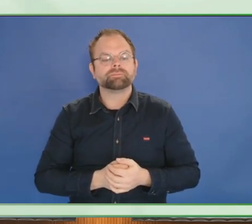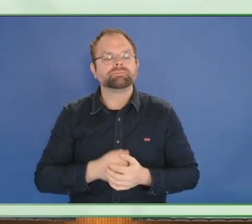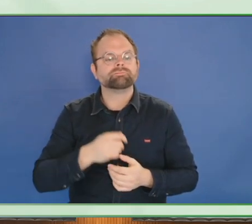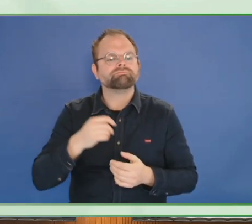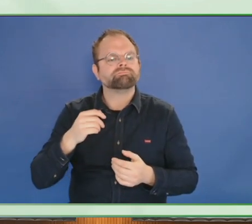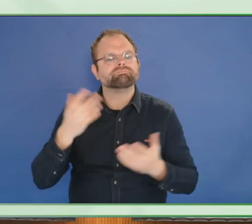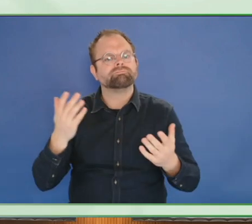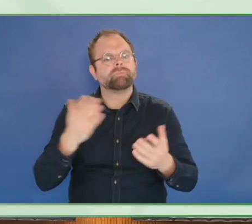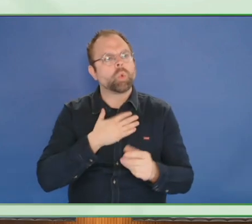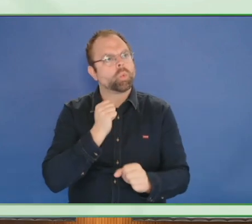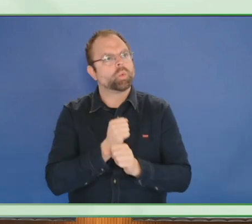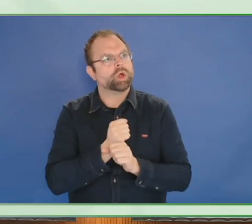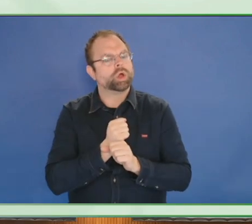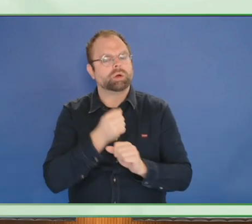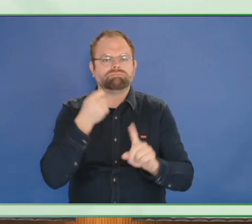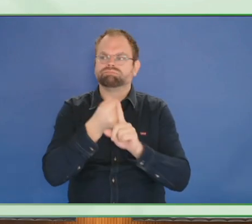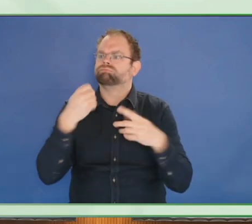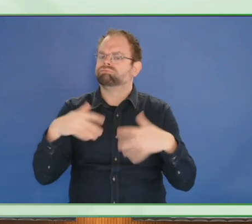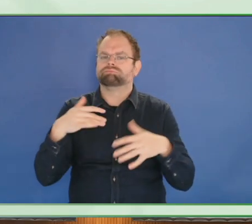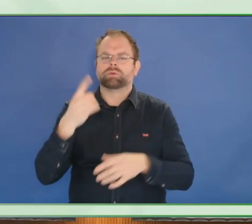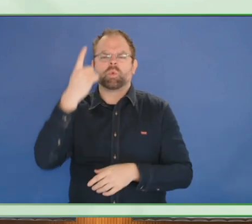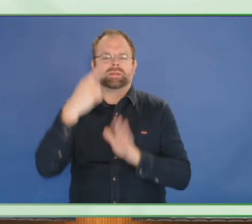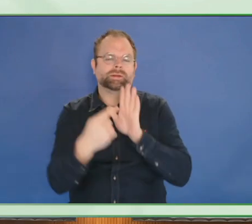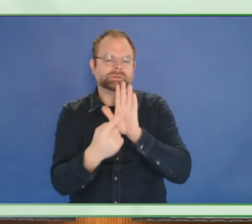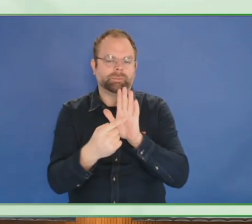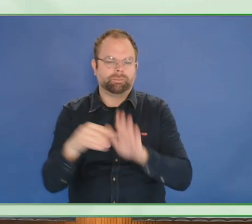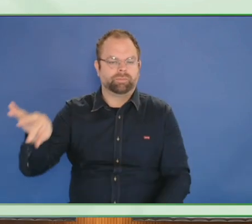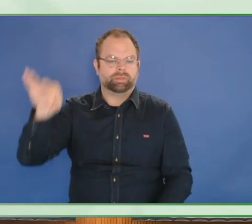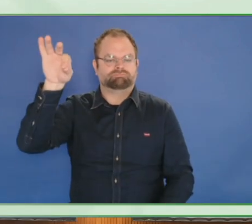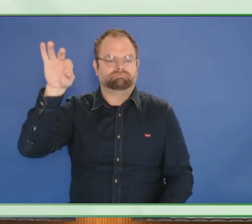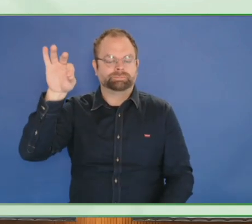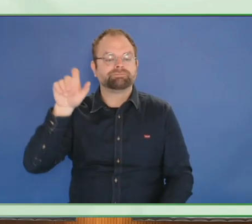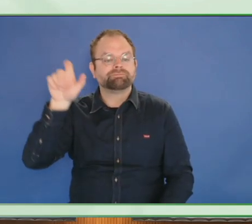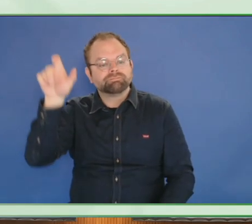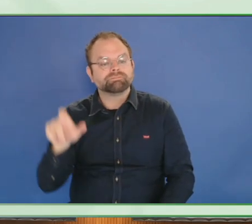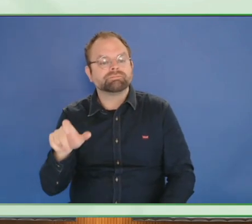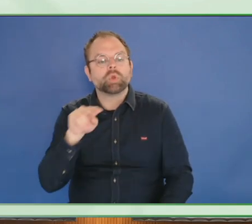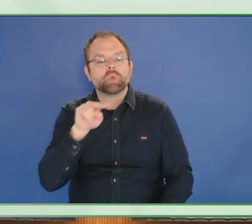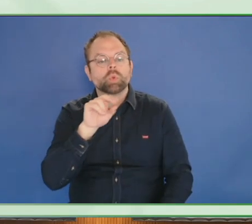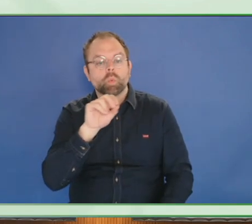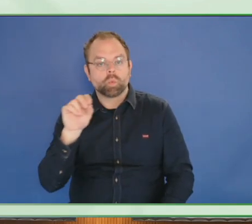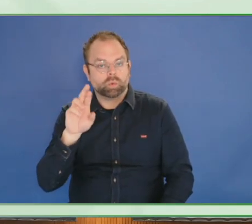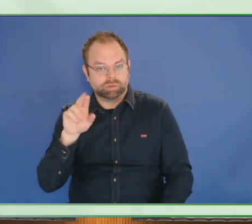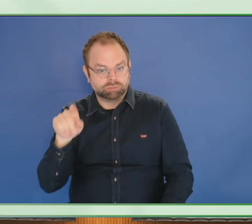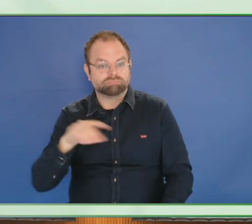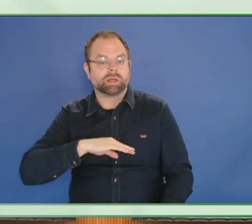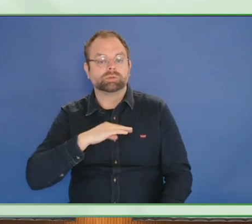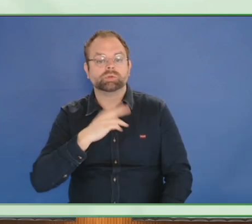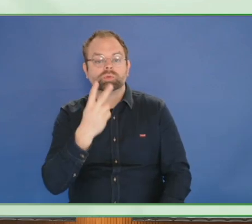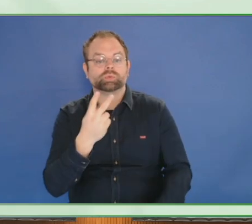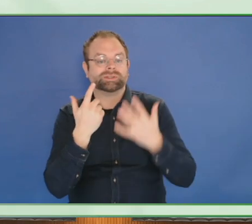old woman from Hebron with a full hearing disability. She holds a BA in special